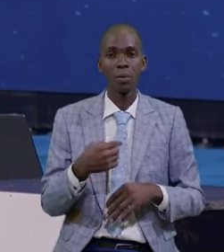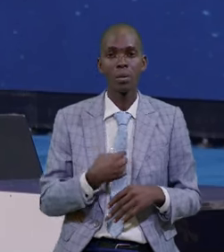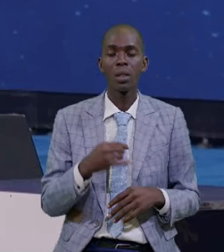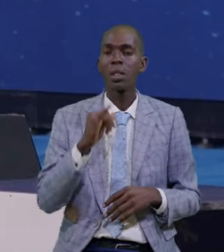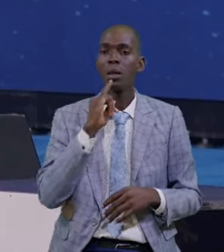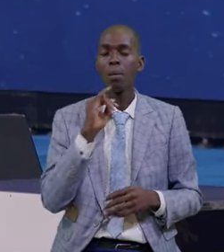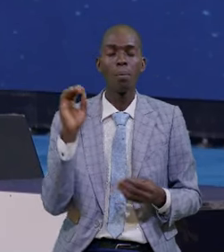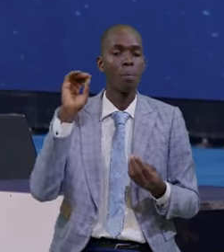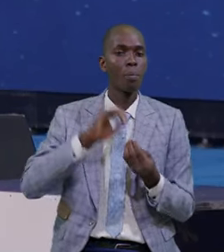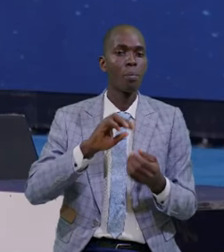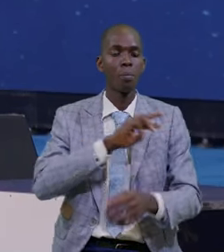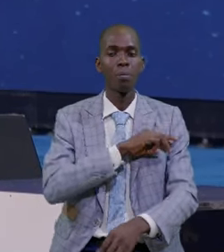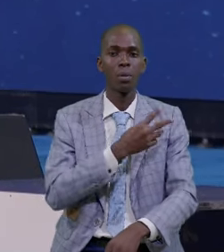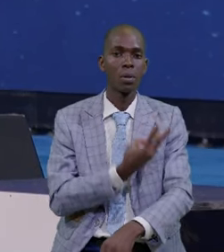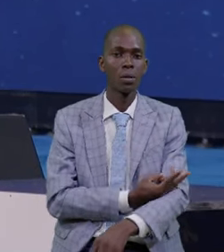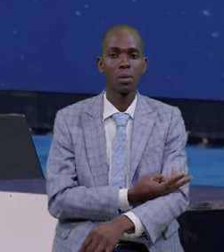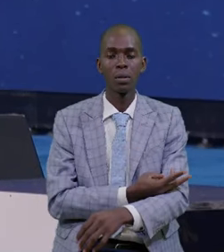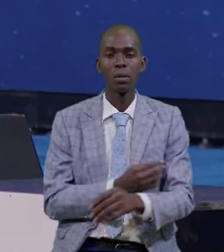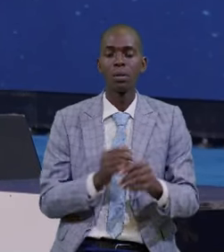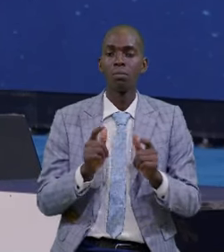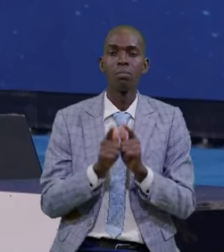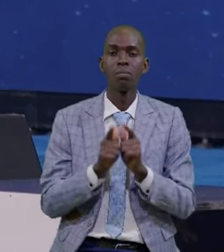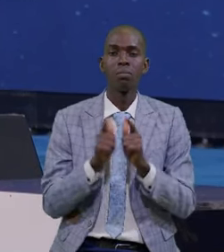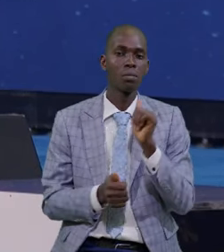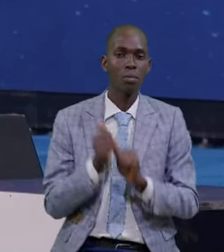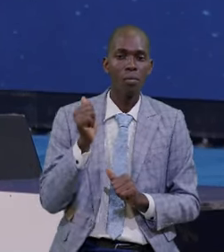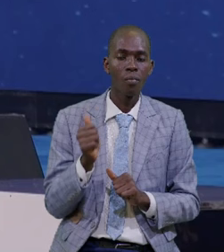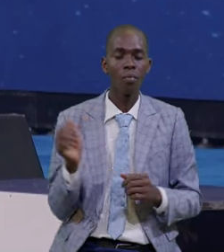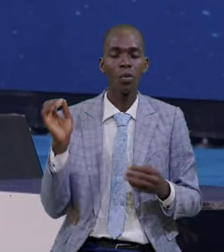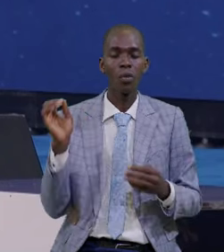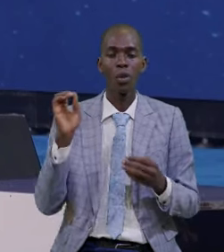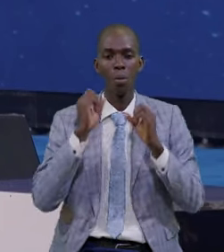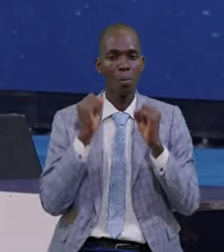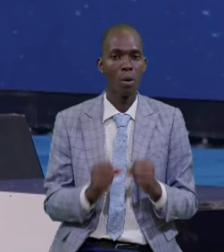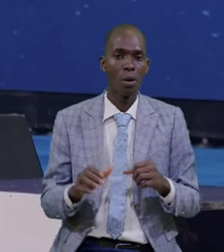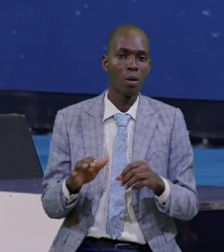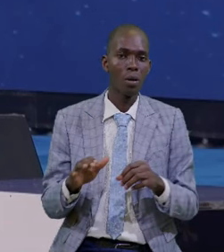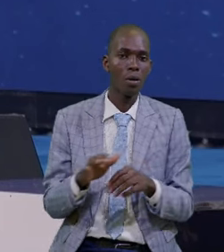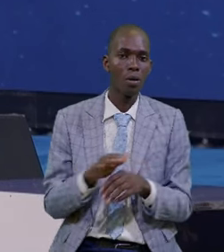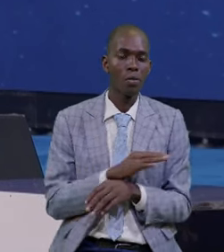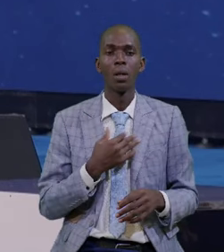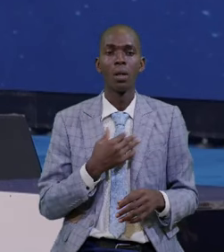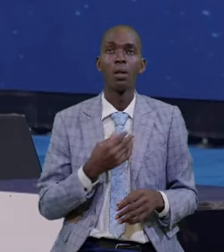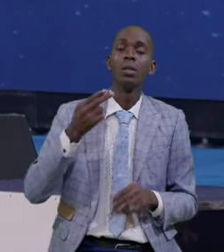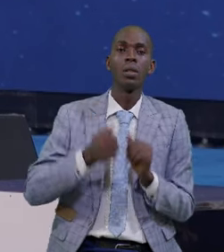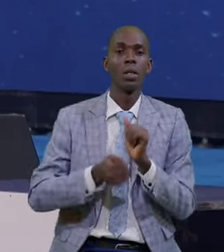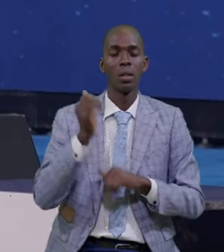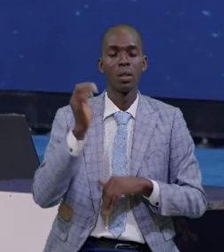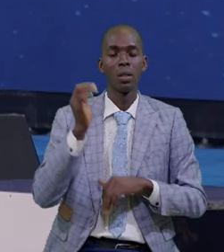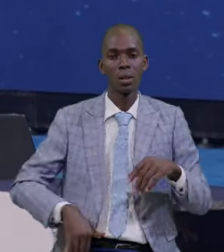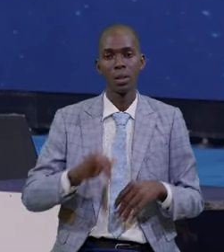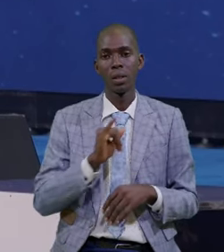mightier, greater, more powerful, higher than I,